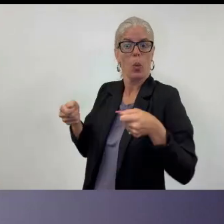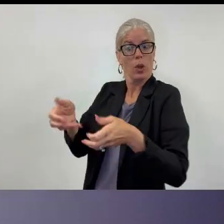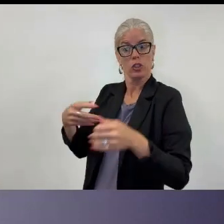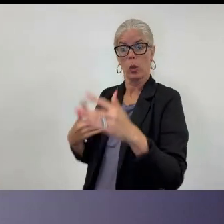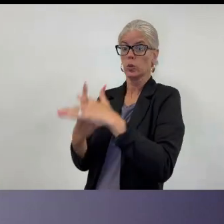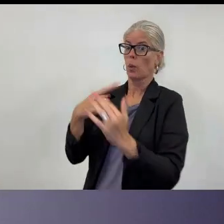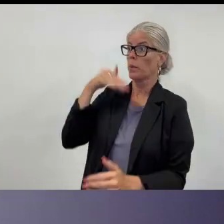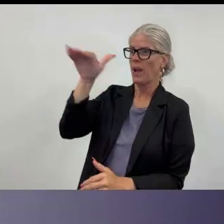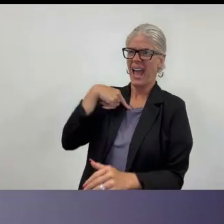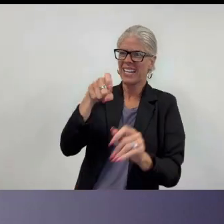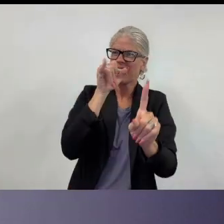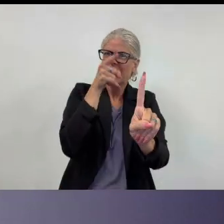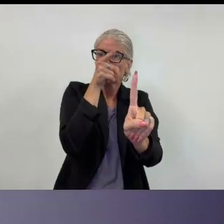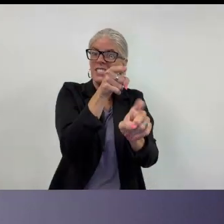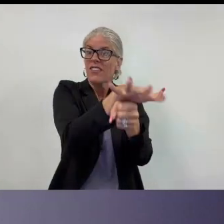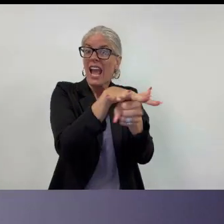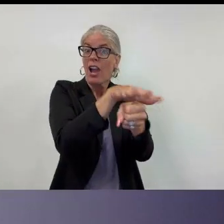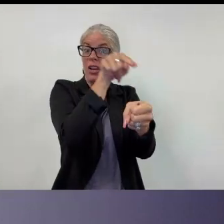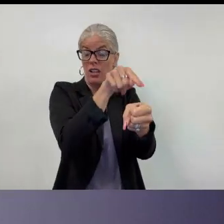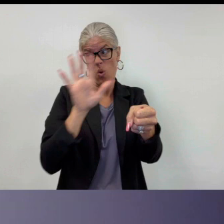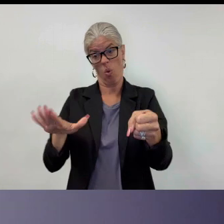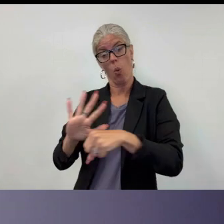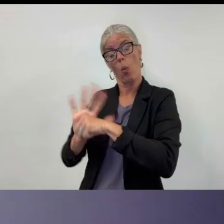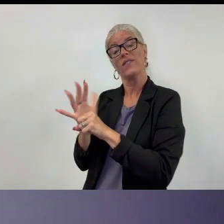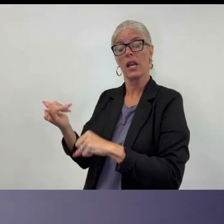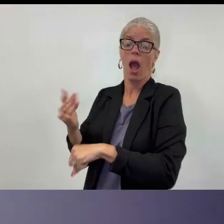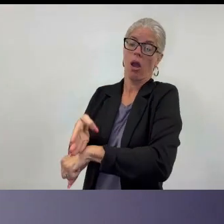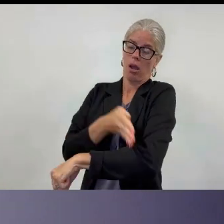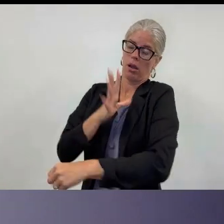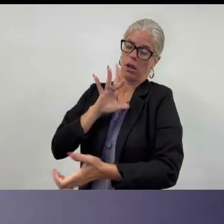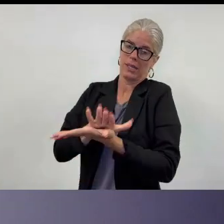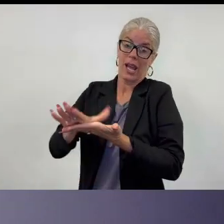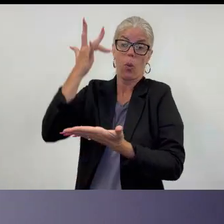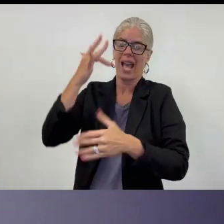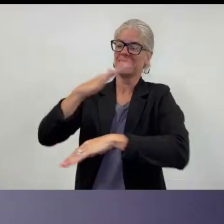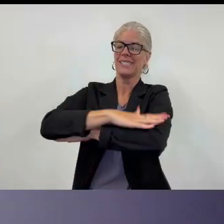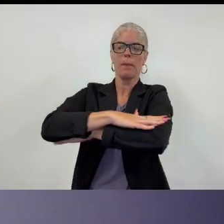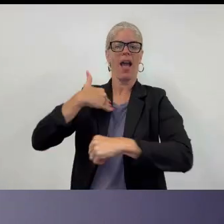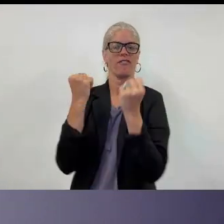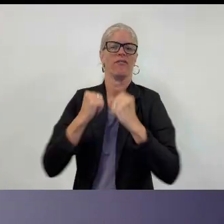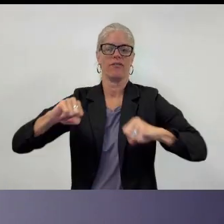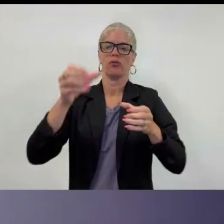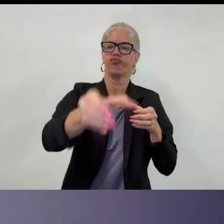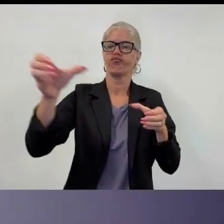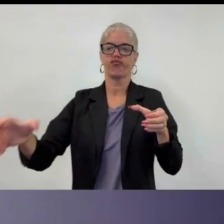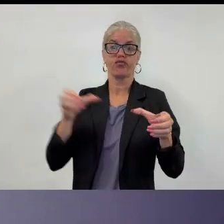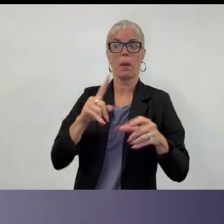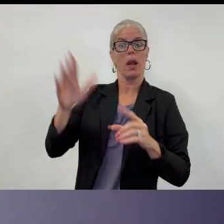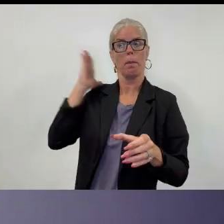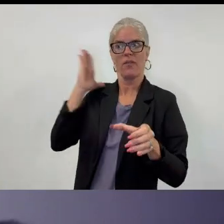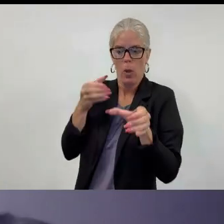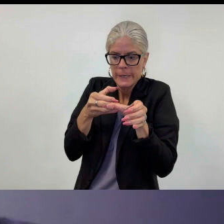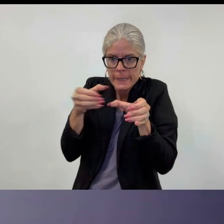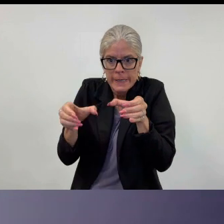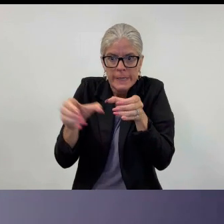servers. But when you go in with somebody in a chair, and well, now things are a little bit more spread out because of COVID. They moved the tables.